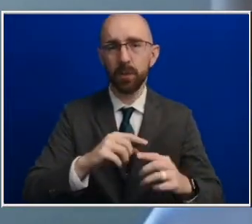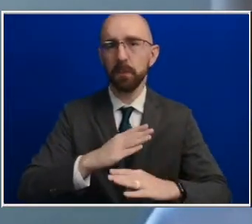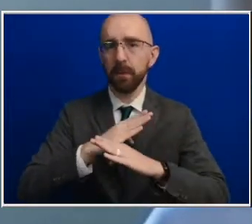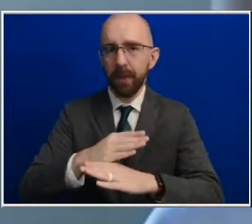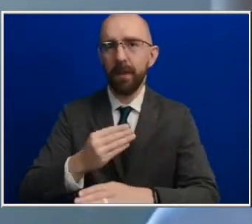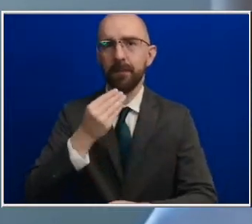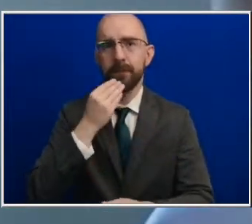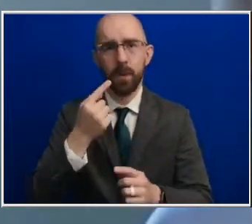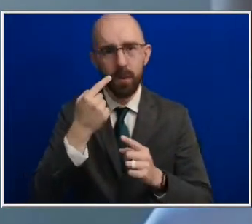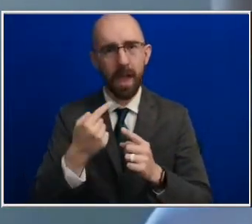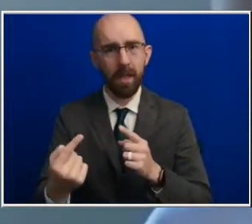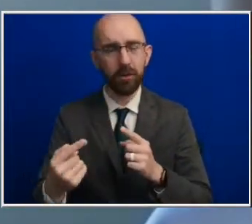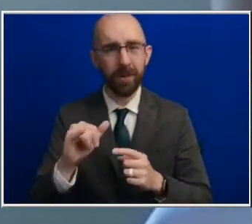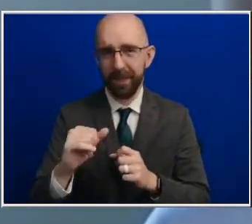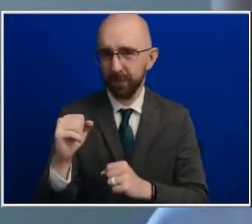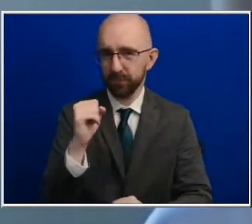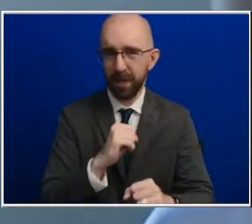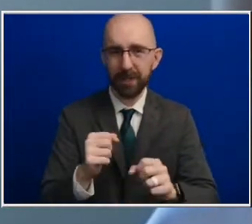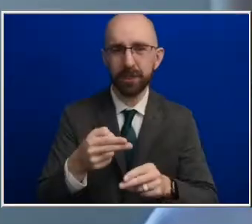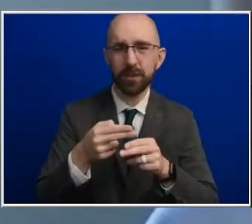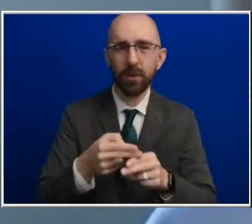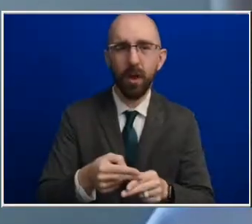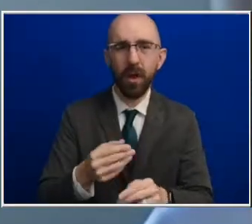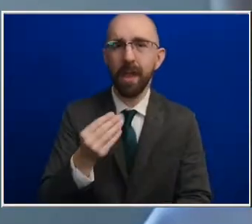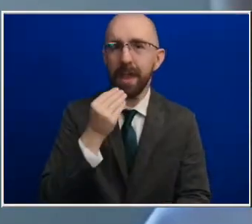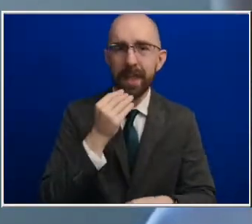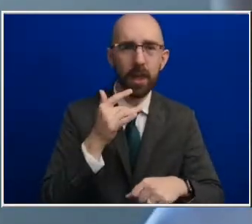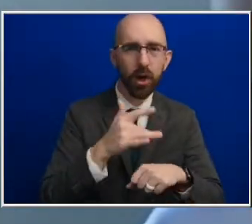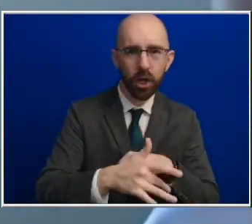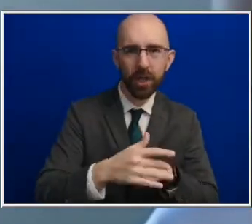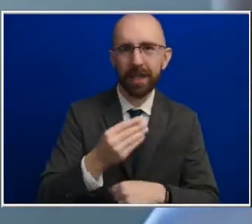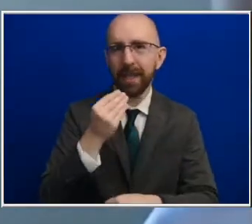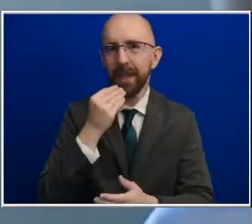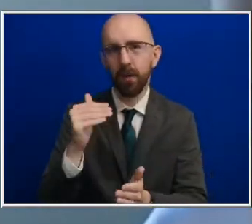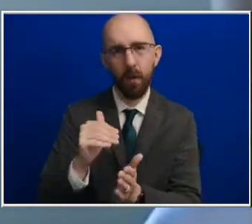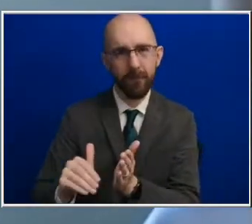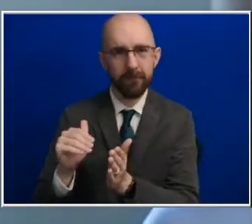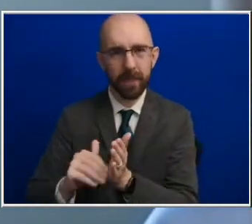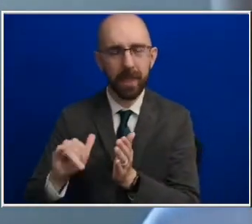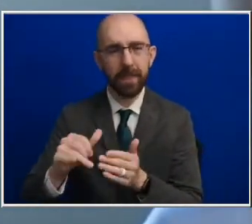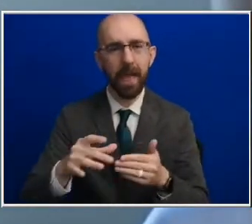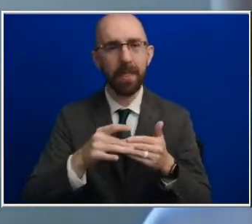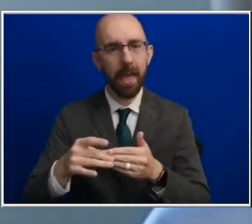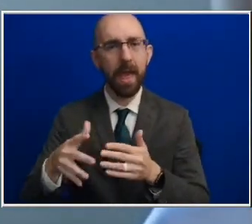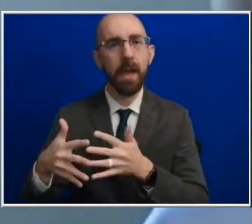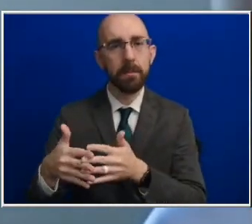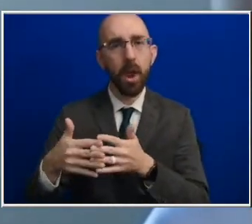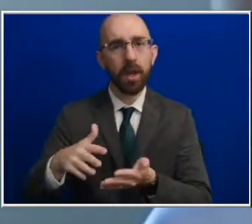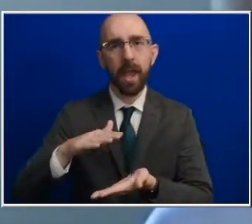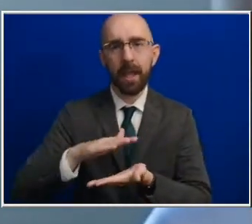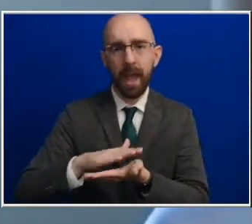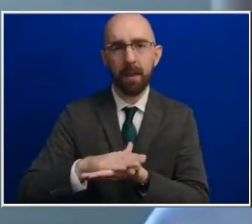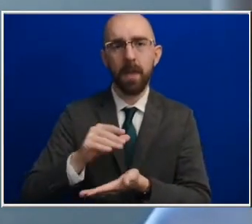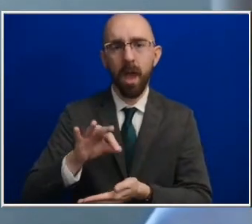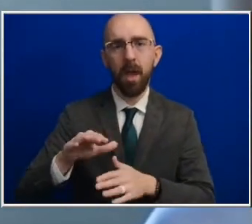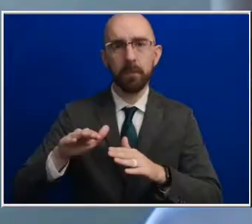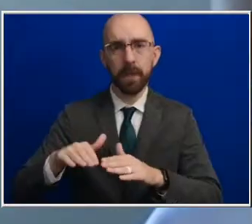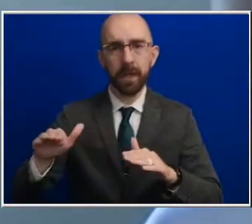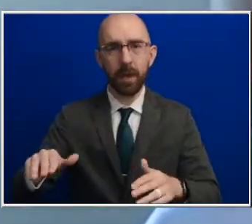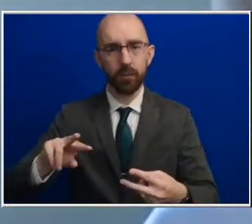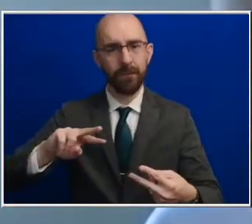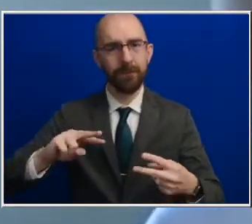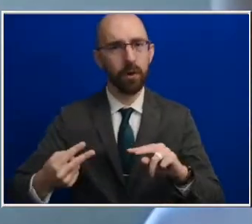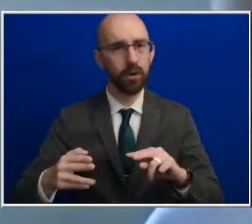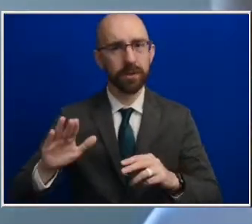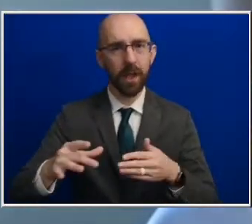allergies. This strategy, known as Eat Early, Eat Often, led the American Academy of Pediatrics to reverse their